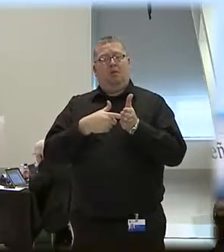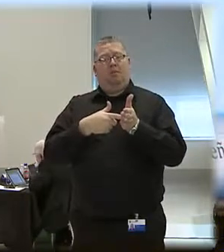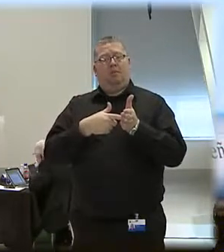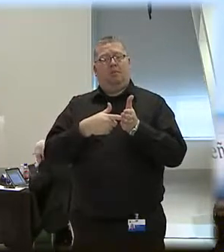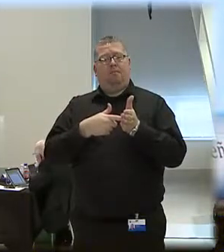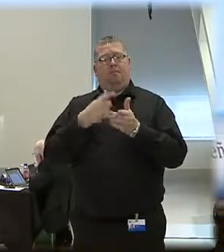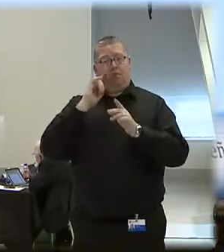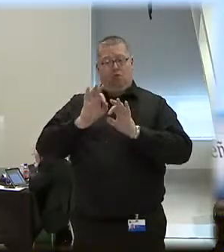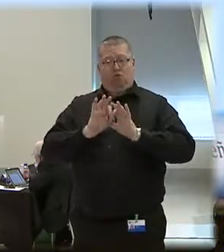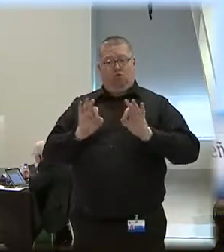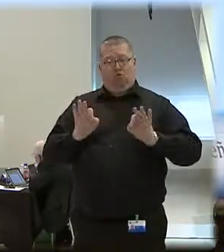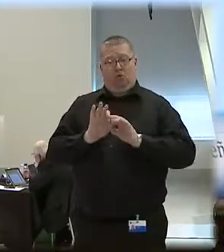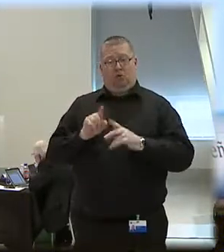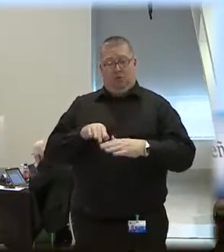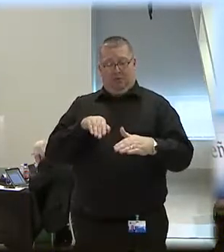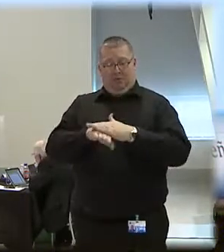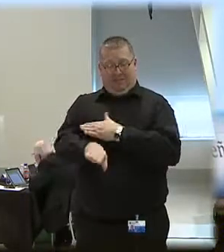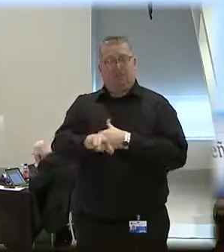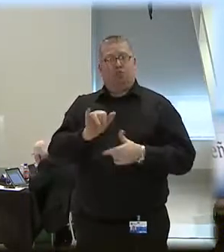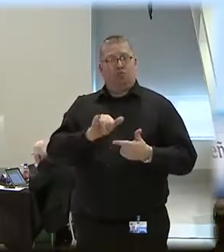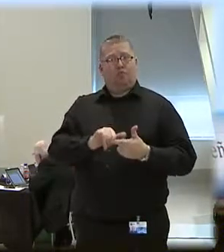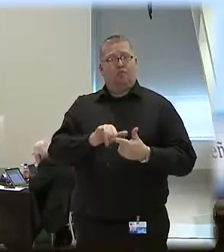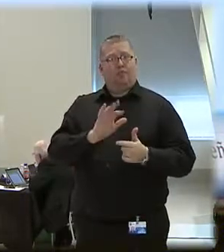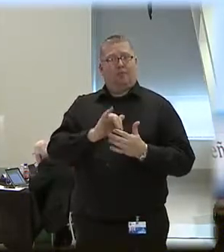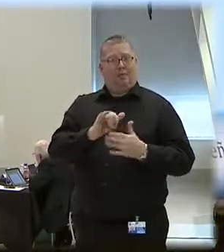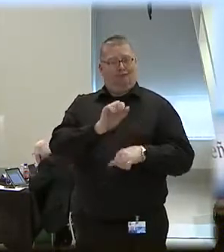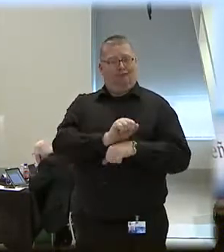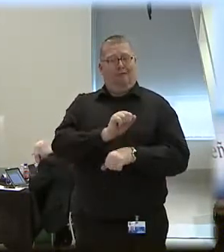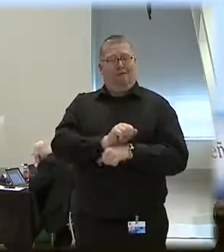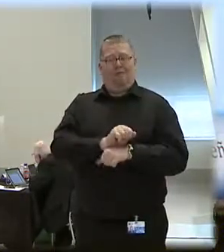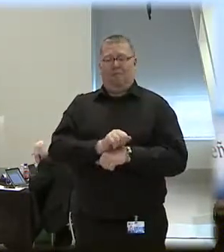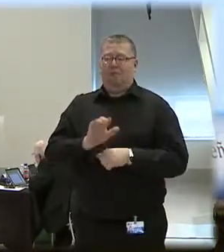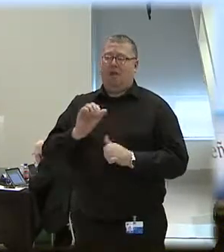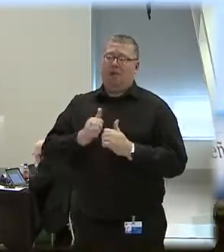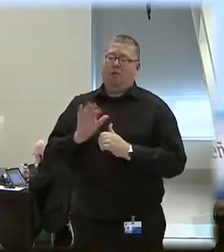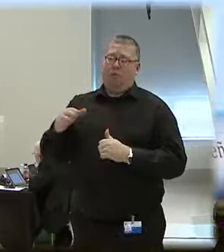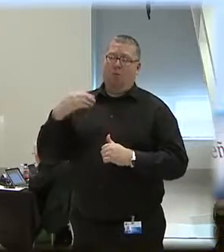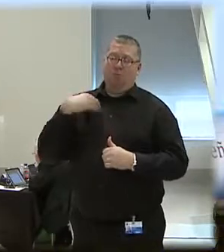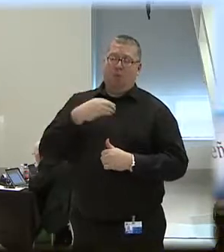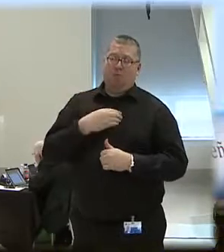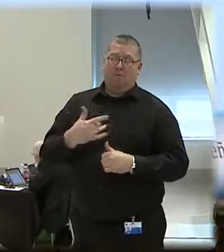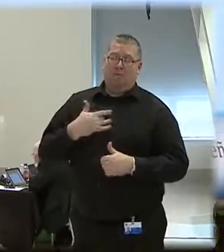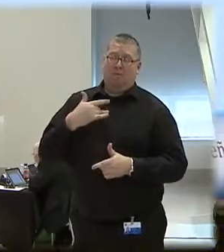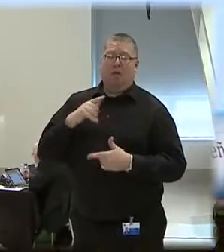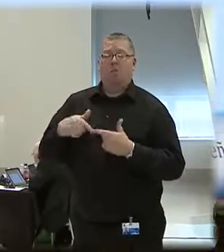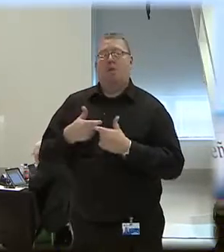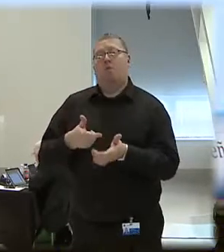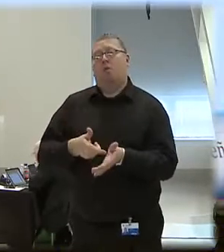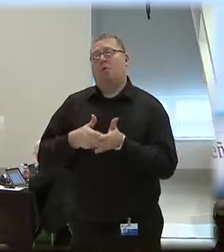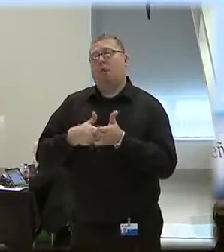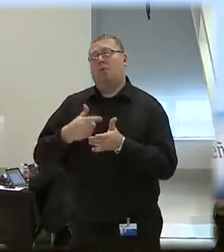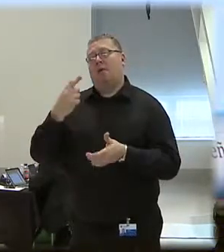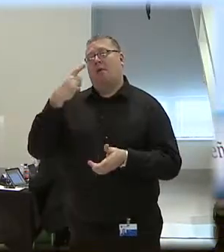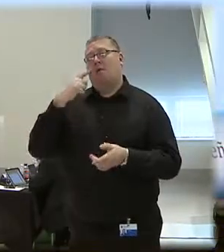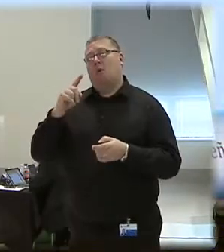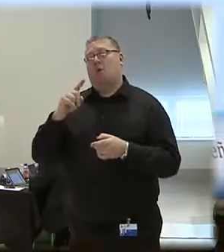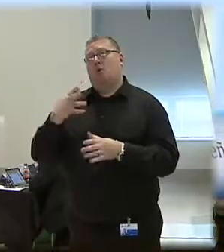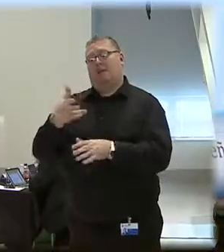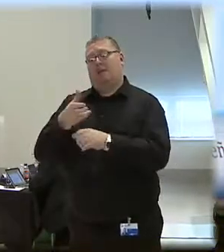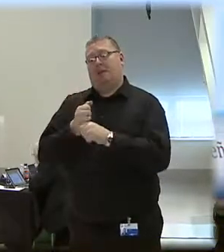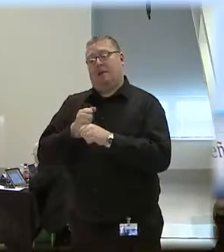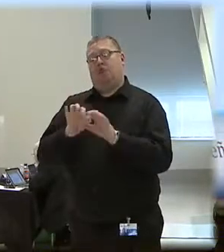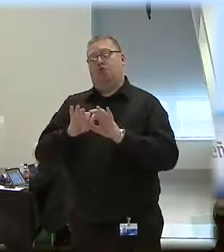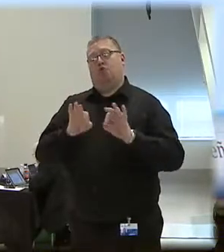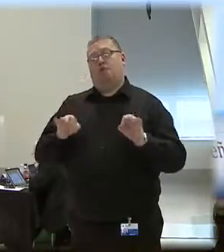before getting in there. Does your membership, or how would they feel about requirements for obtaining a degree